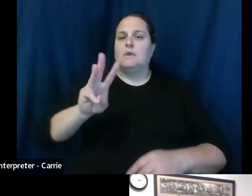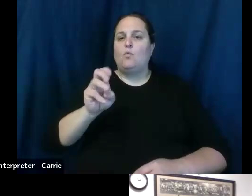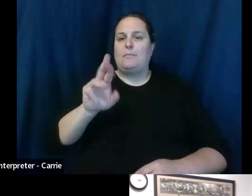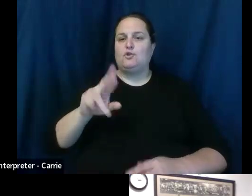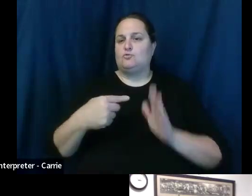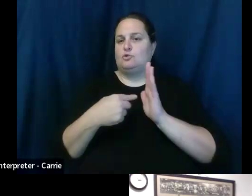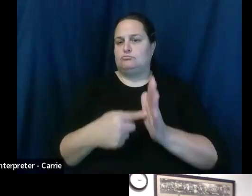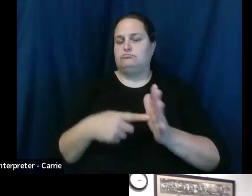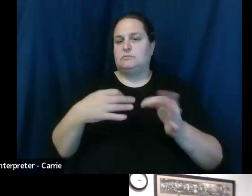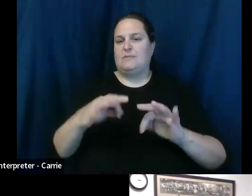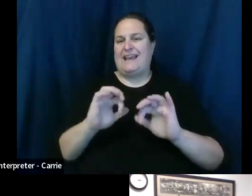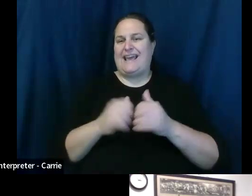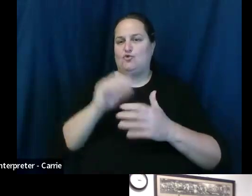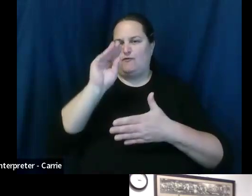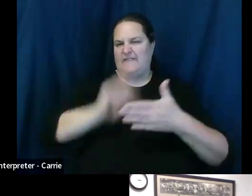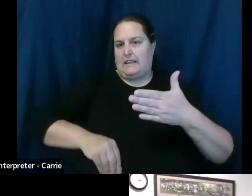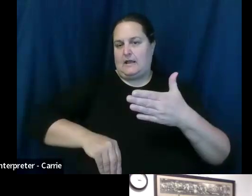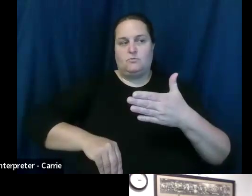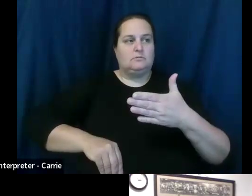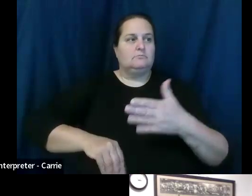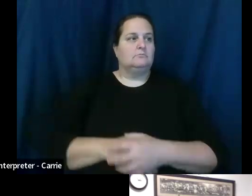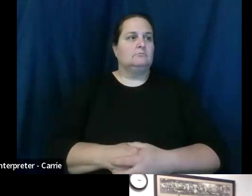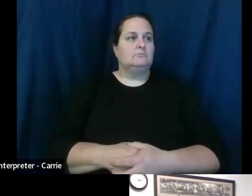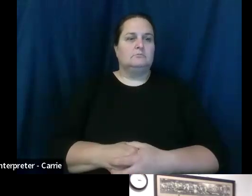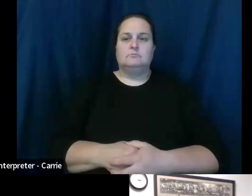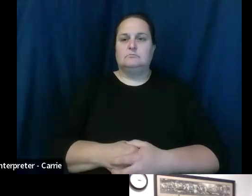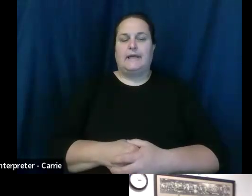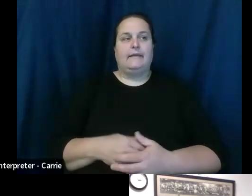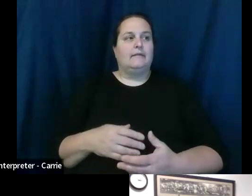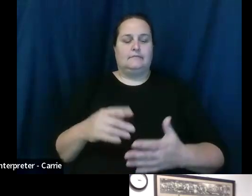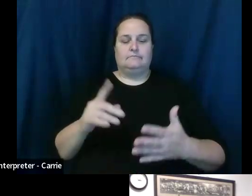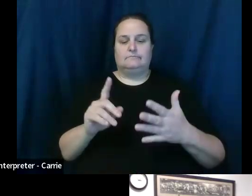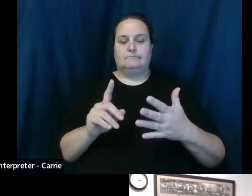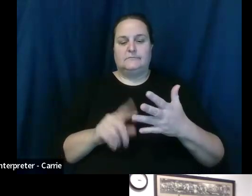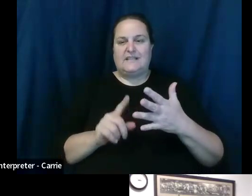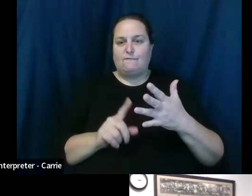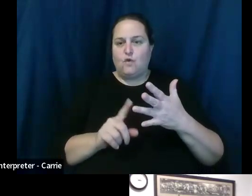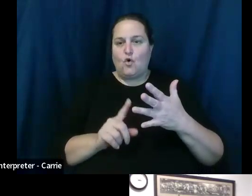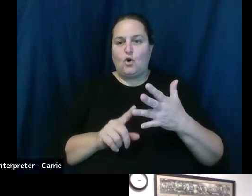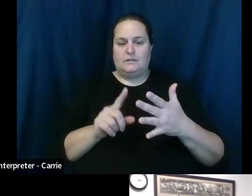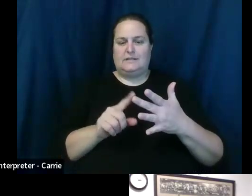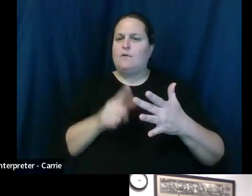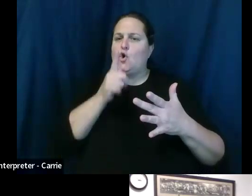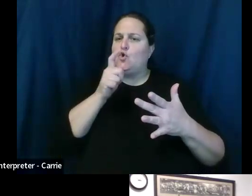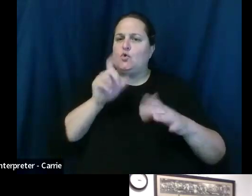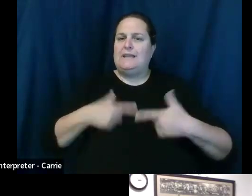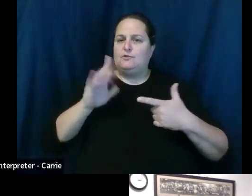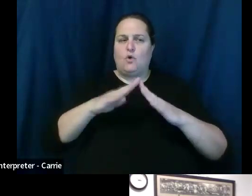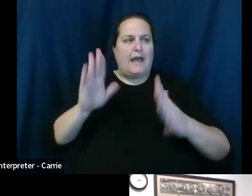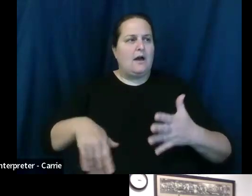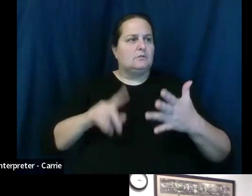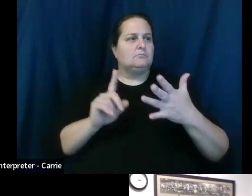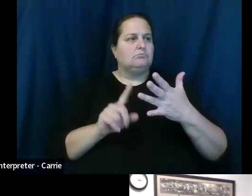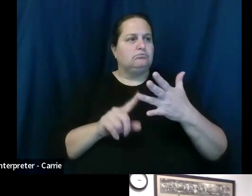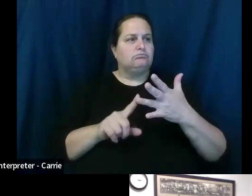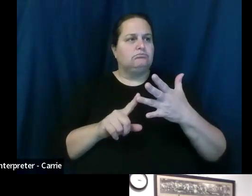more information about you and the people in your household. Step 4 is going to have information about prescriptions and medical supplies.